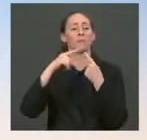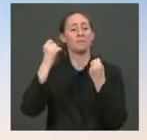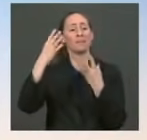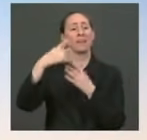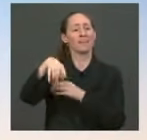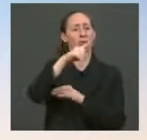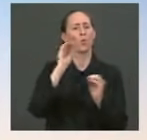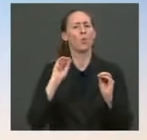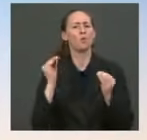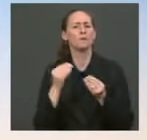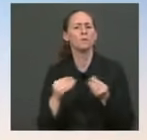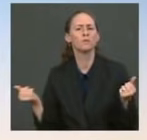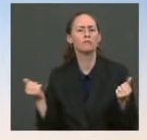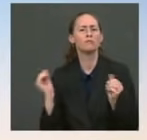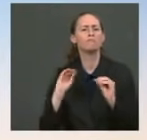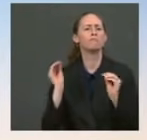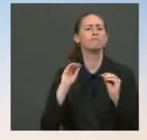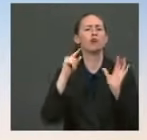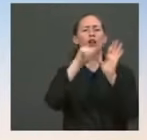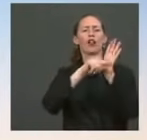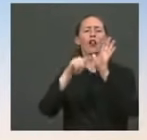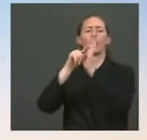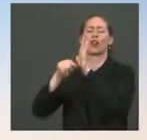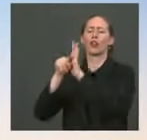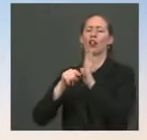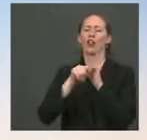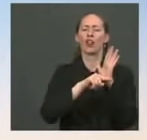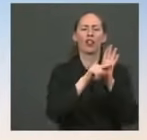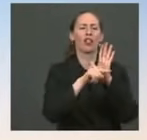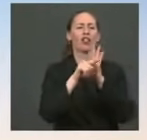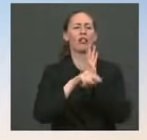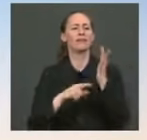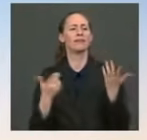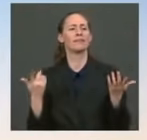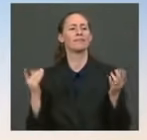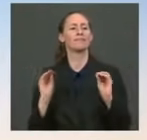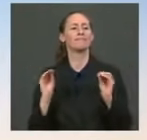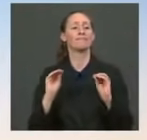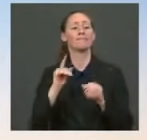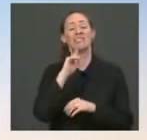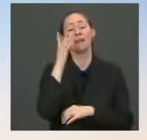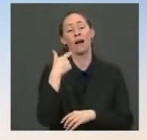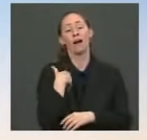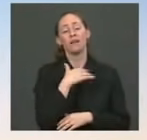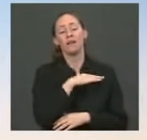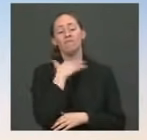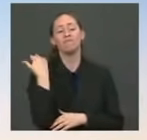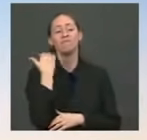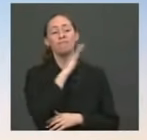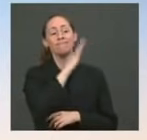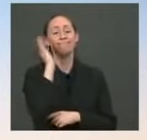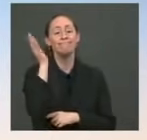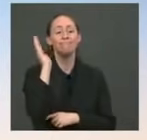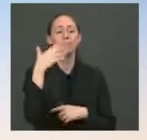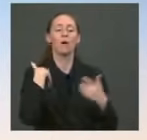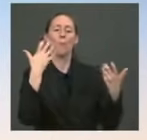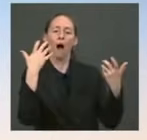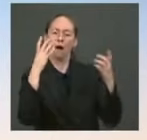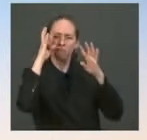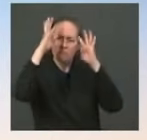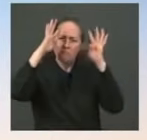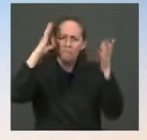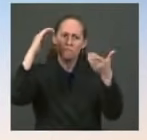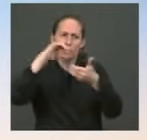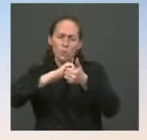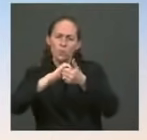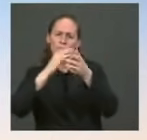solutions or steps that we could take. So we're a little tired of the speeches. We'd like to partner on solutions and working together to address this problem